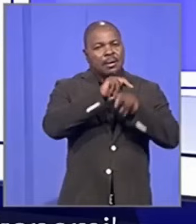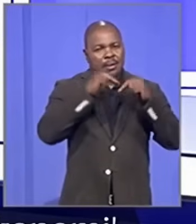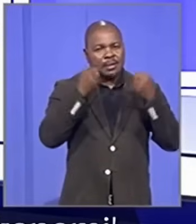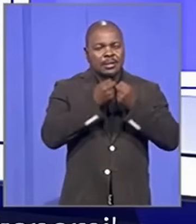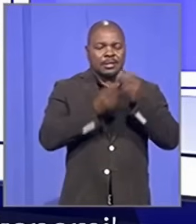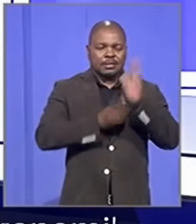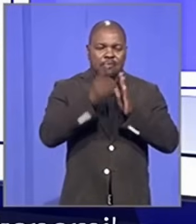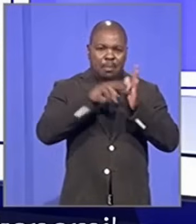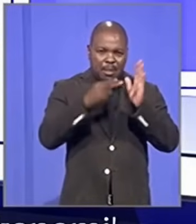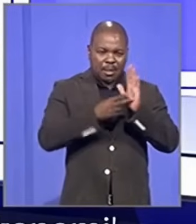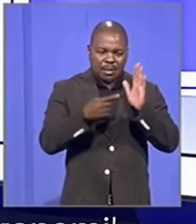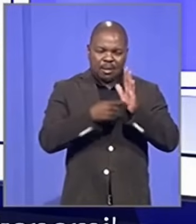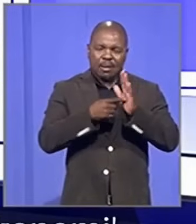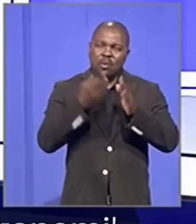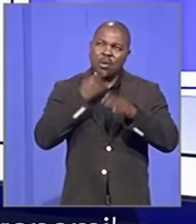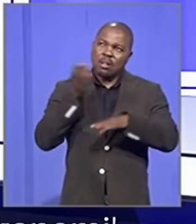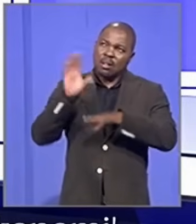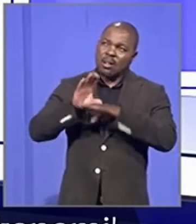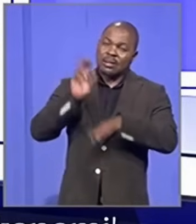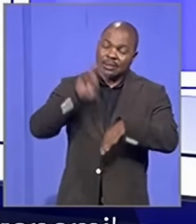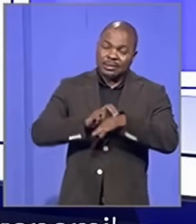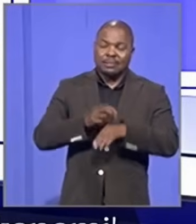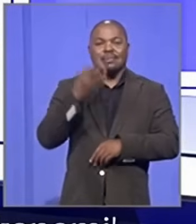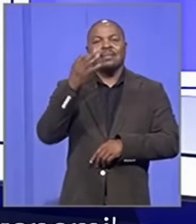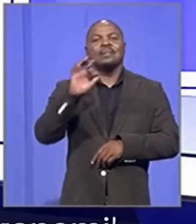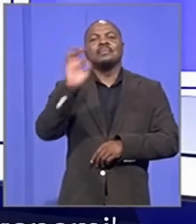bosetšhaba e le dipeeletšo tša diperesente tše 30.